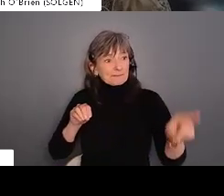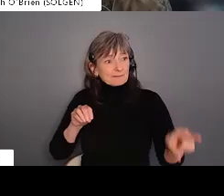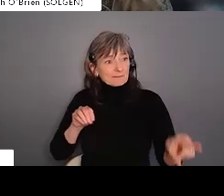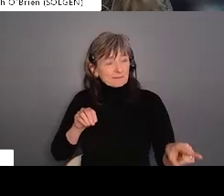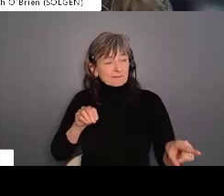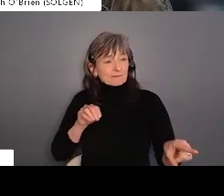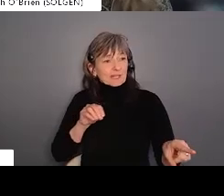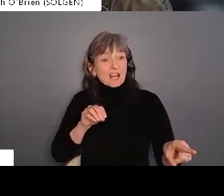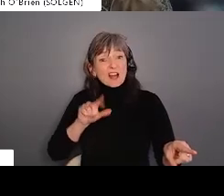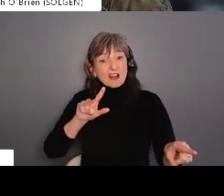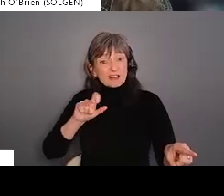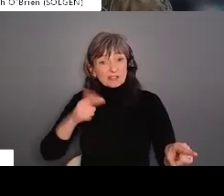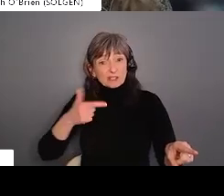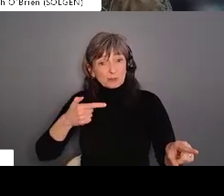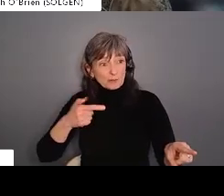years. And